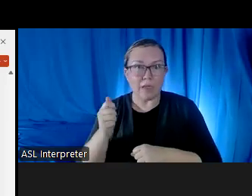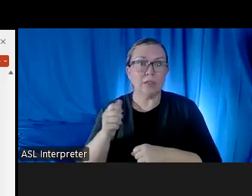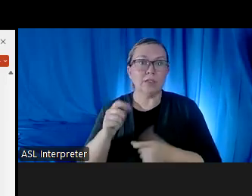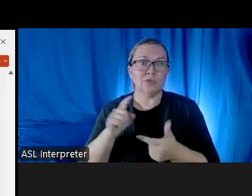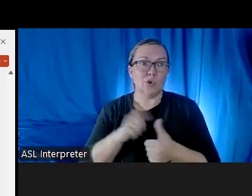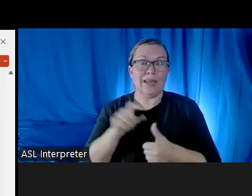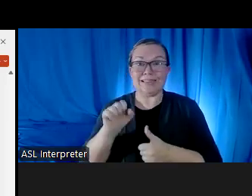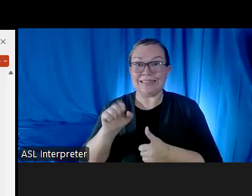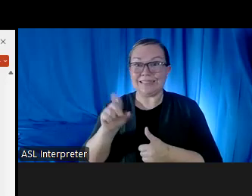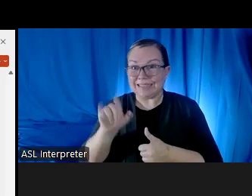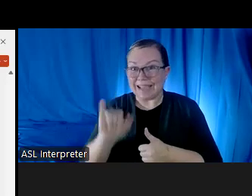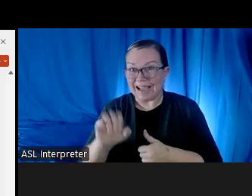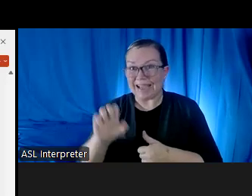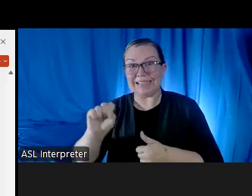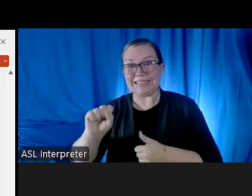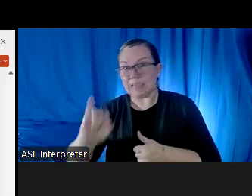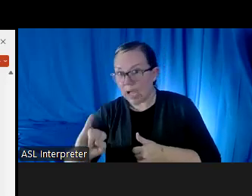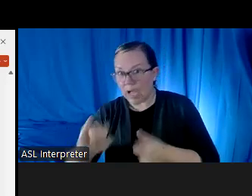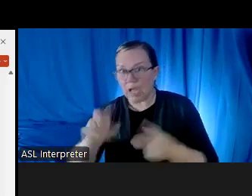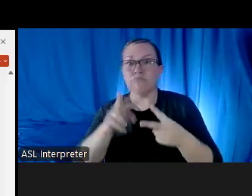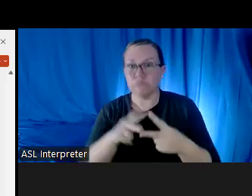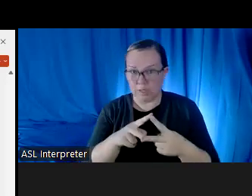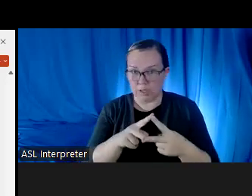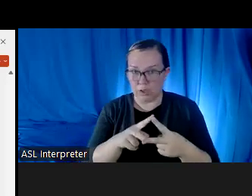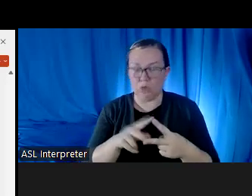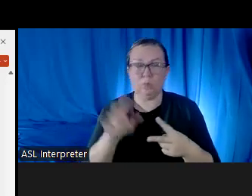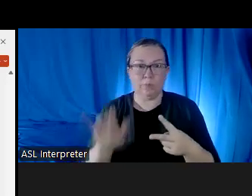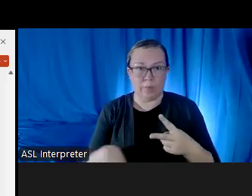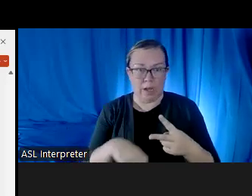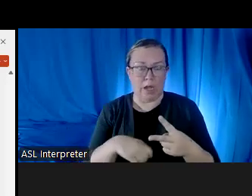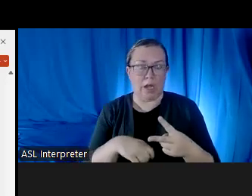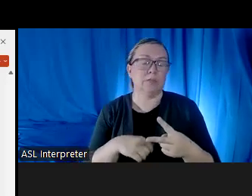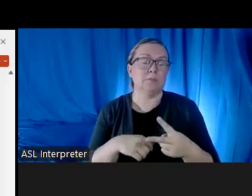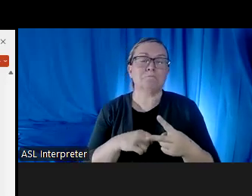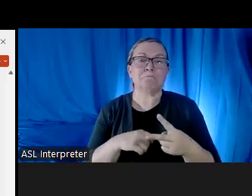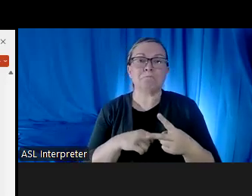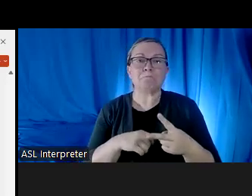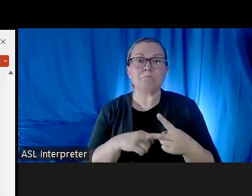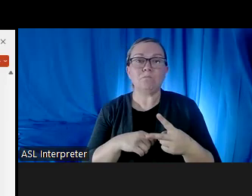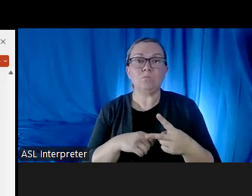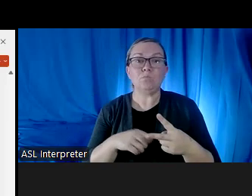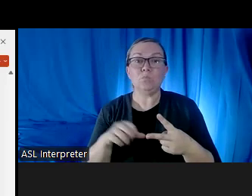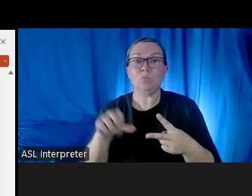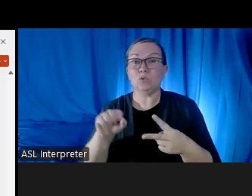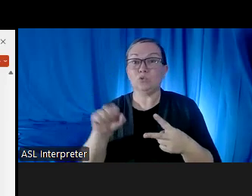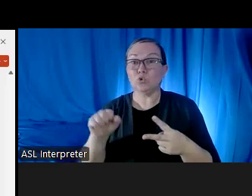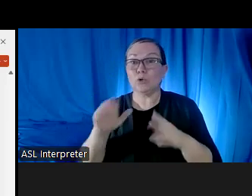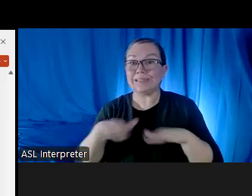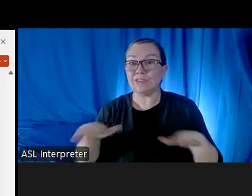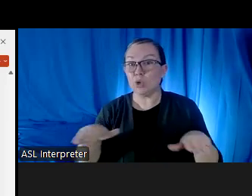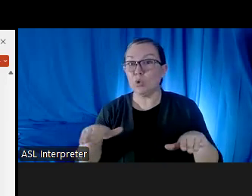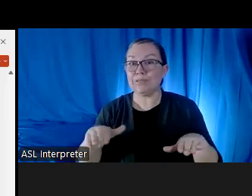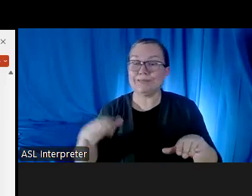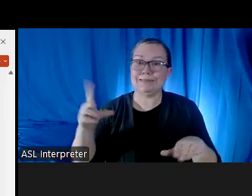Supplemental Security Income, or SSI, Social Security Disability Insurance, SSDI, a Social Security Childhood Disability